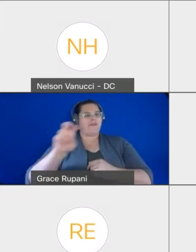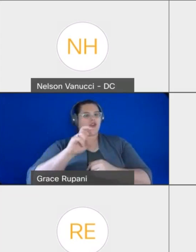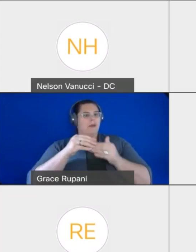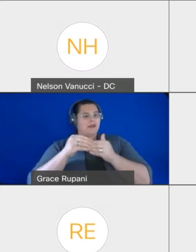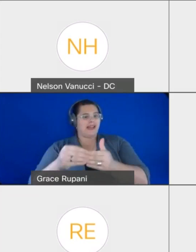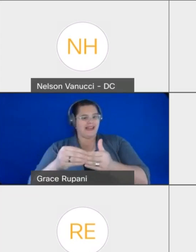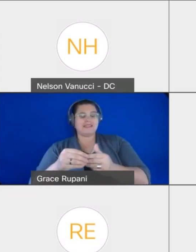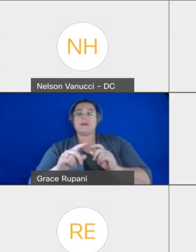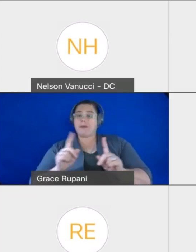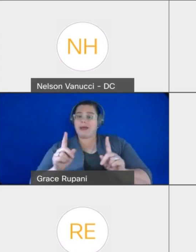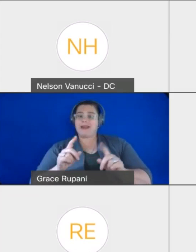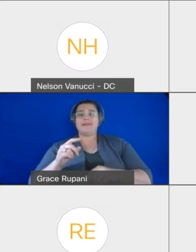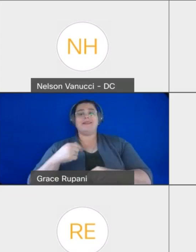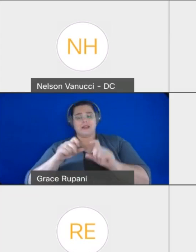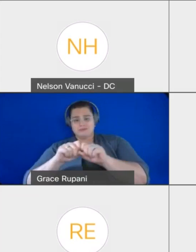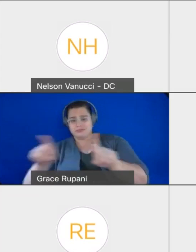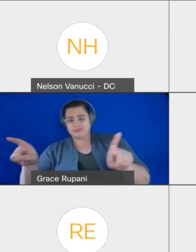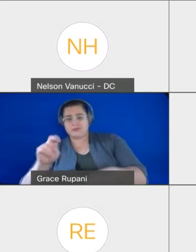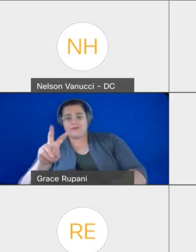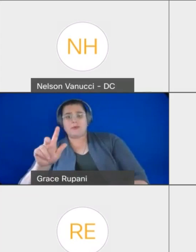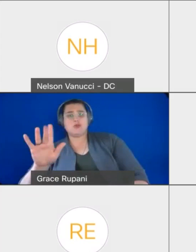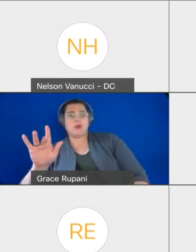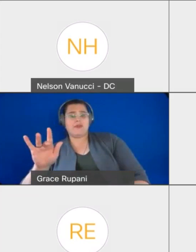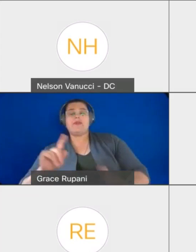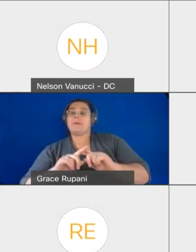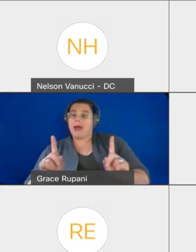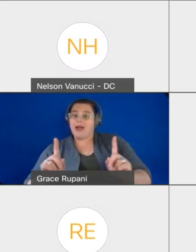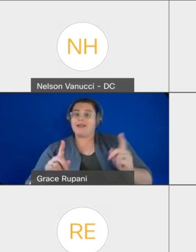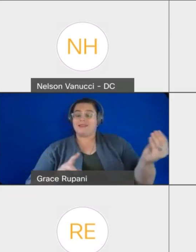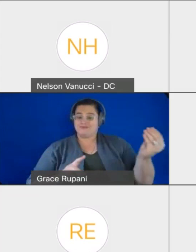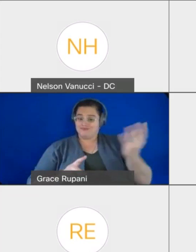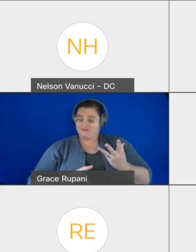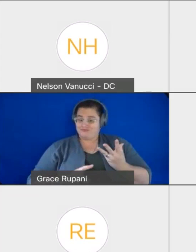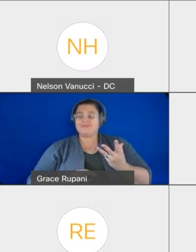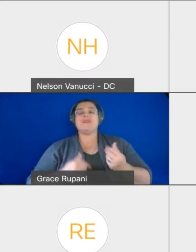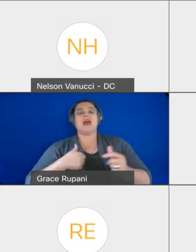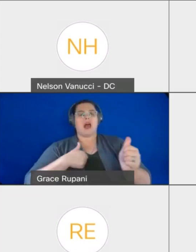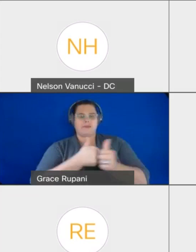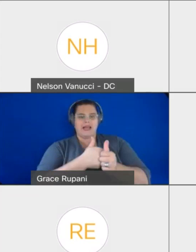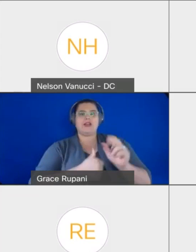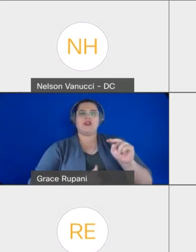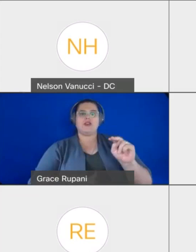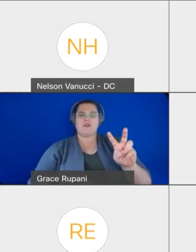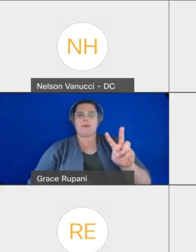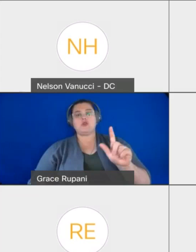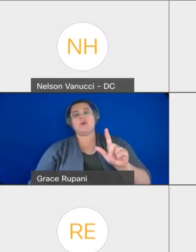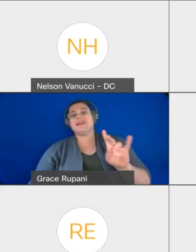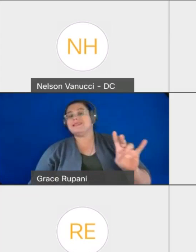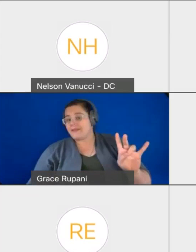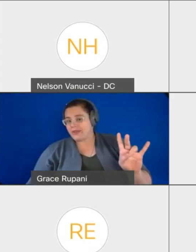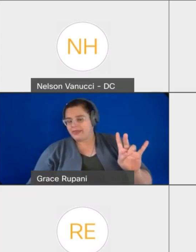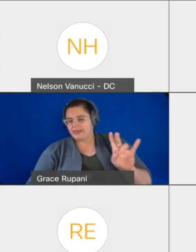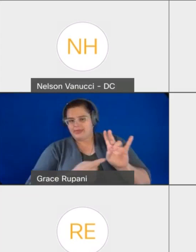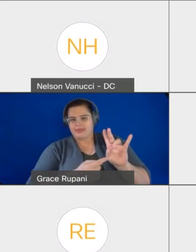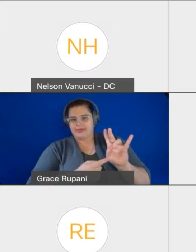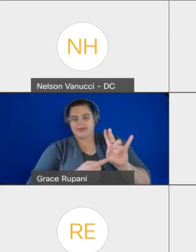on the 27th, it was updated. The email that went out was the 25th. Just reminding people that if you were traveling